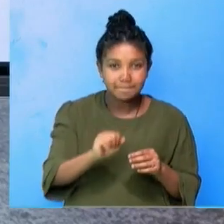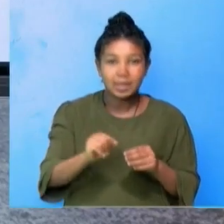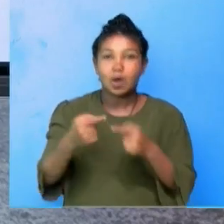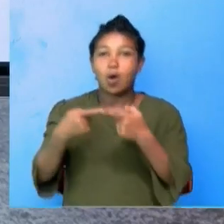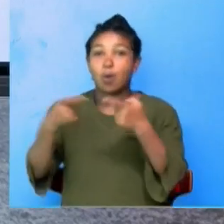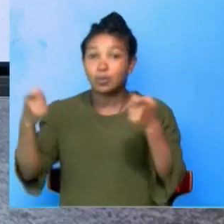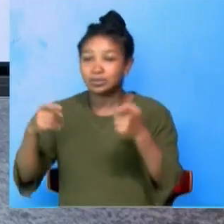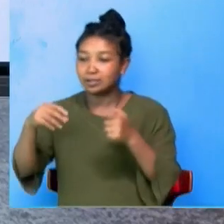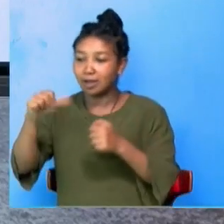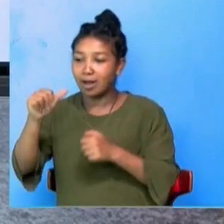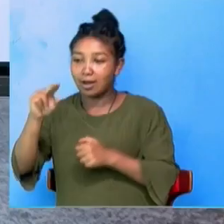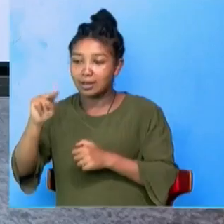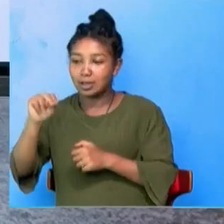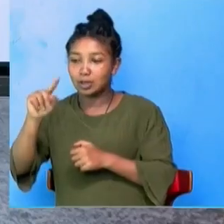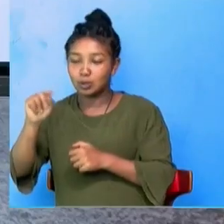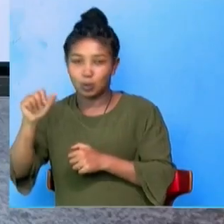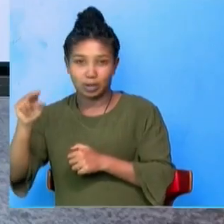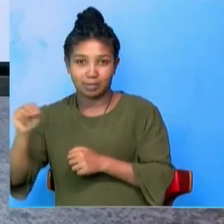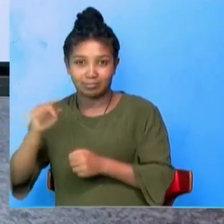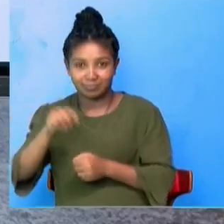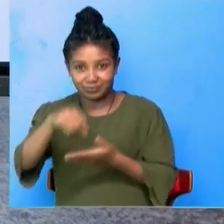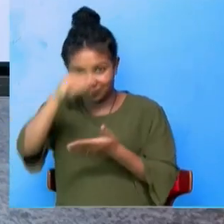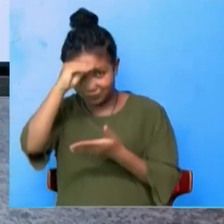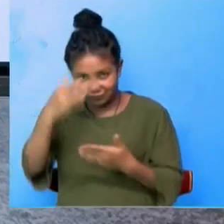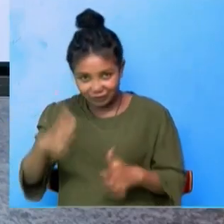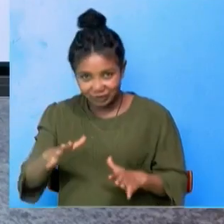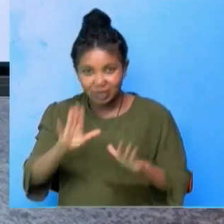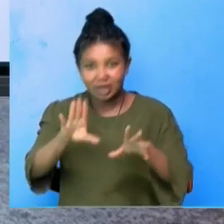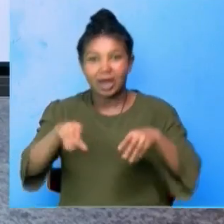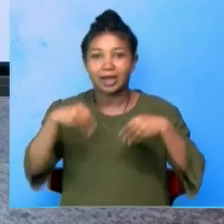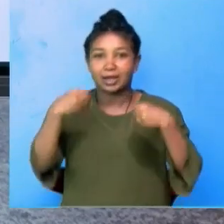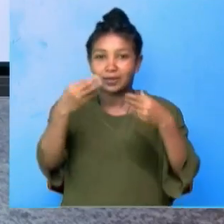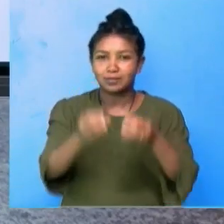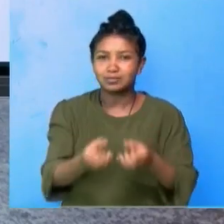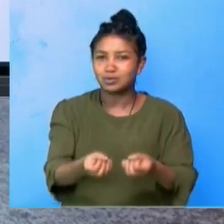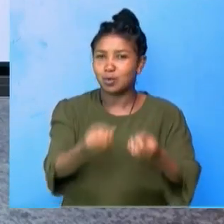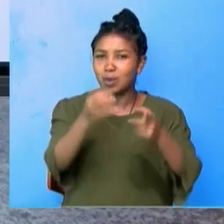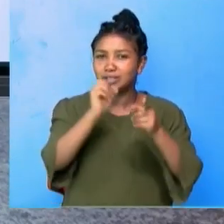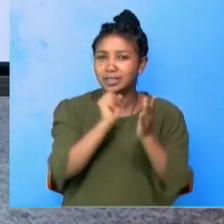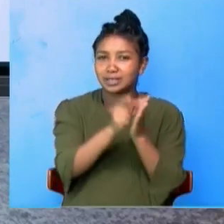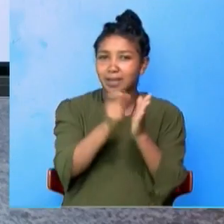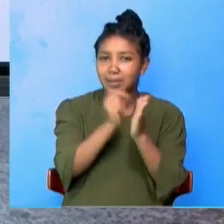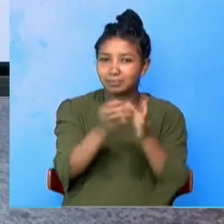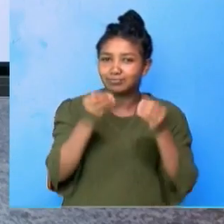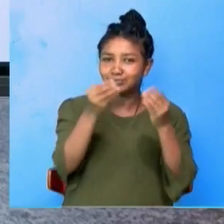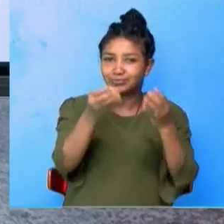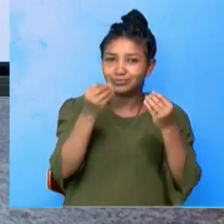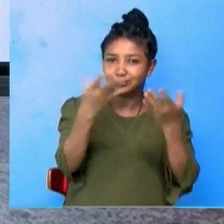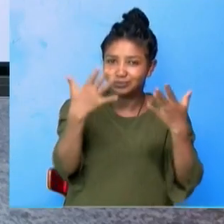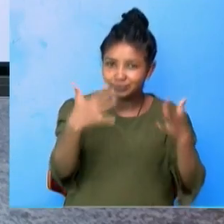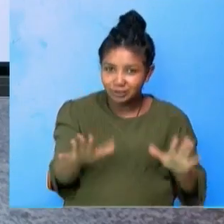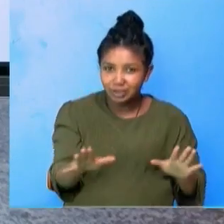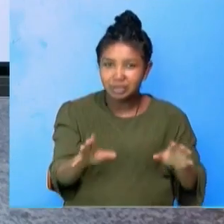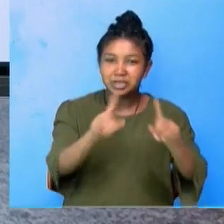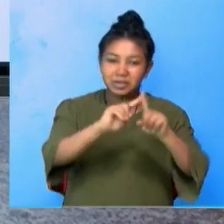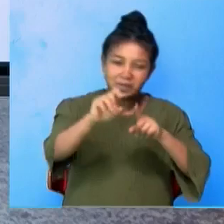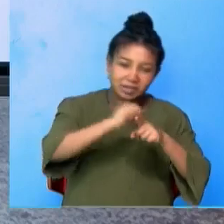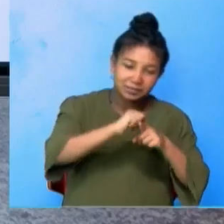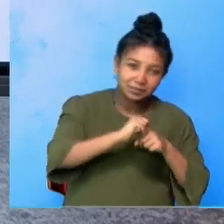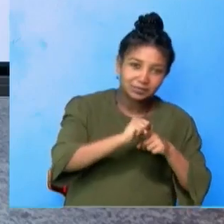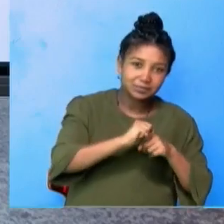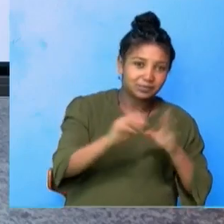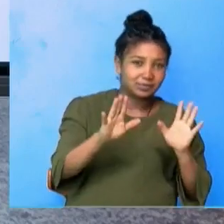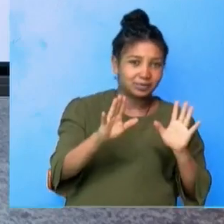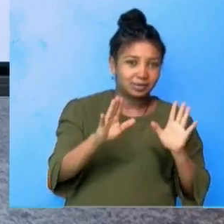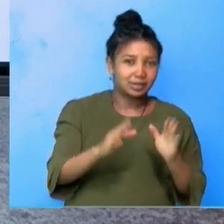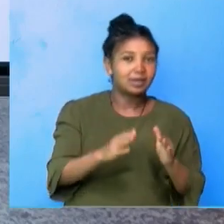antonym. This is the lesson. And also, I gave you so much example, and more examples are different synonym and